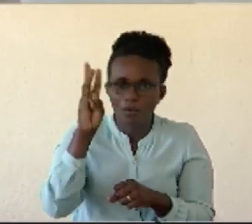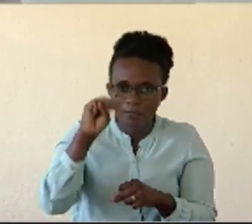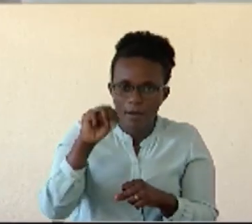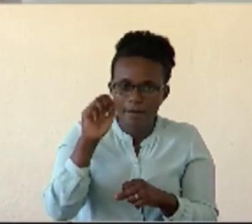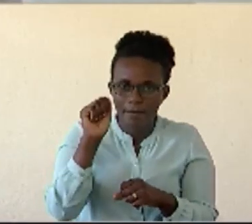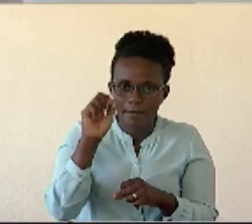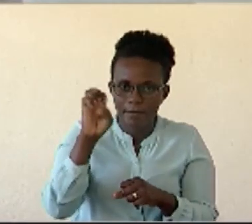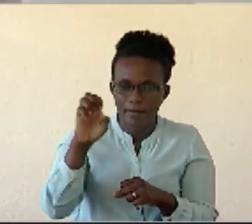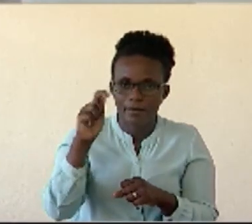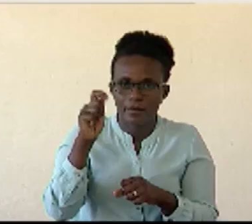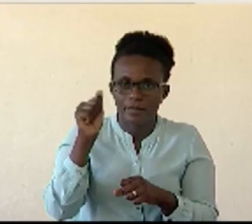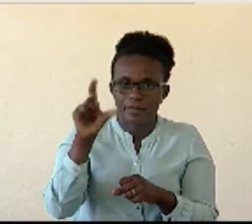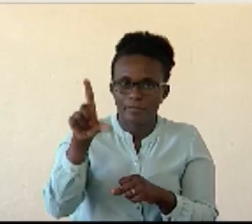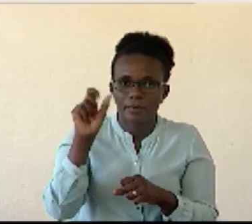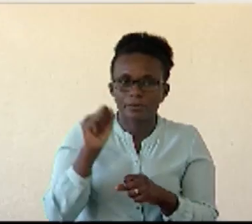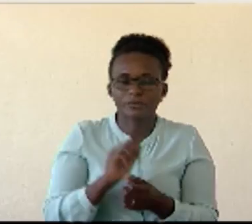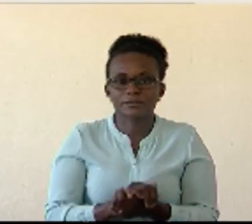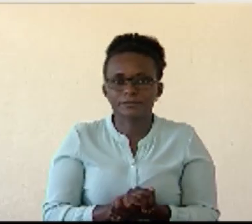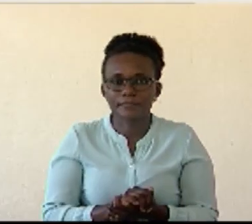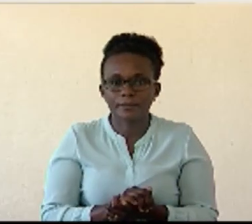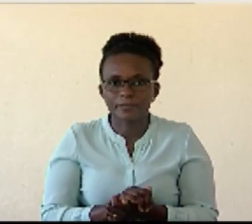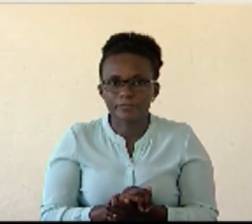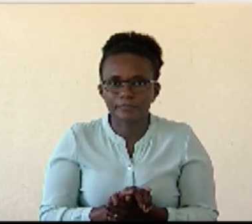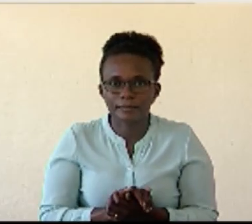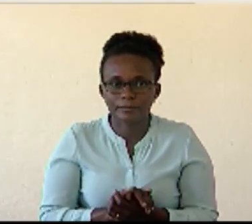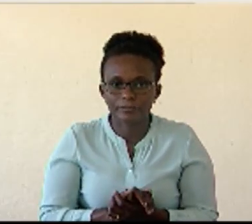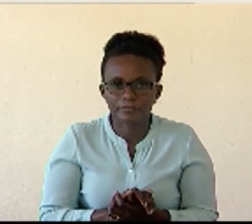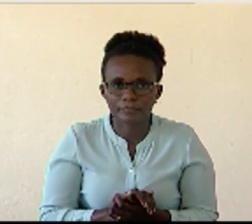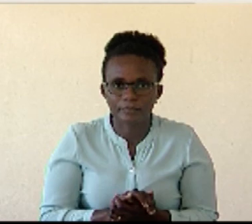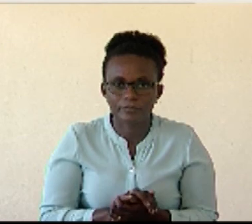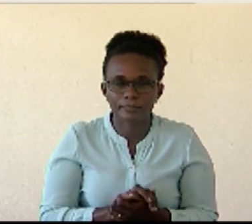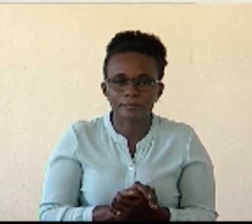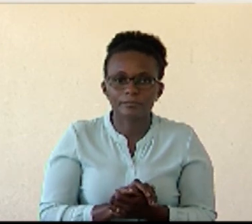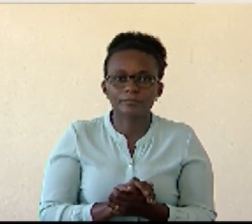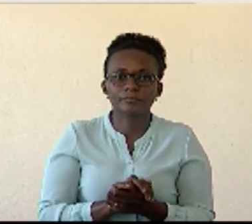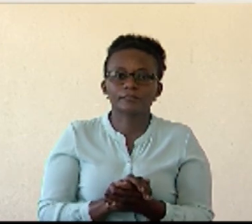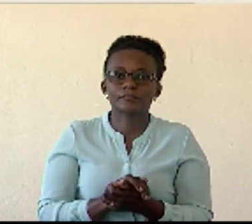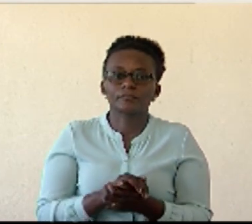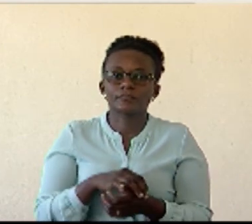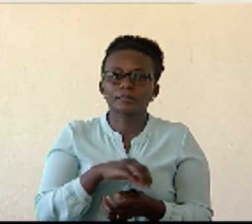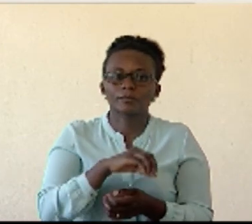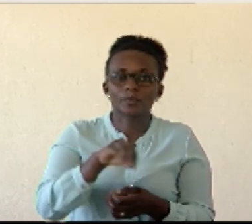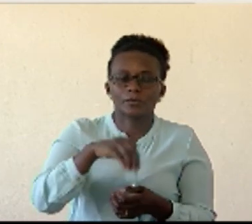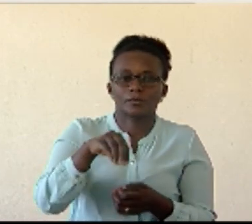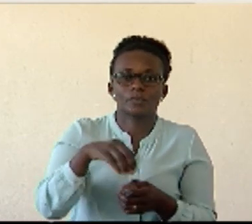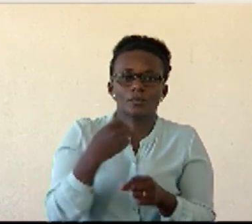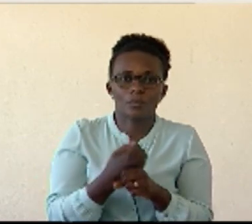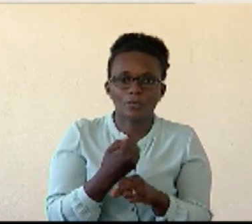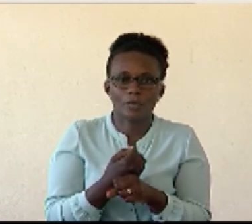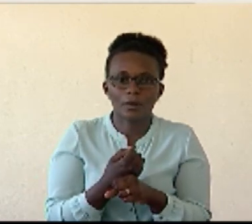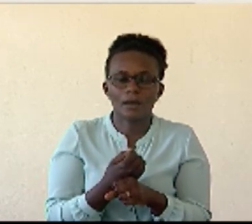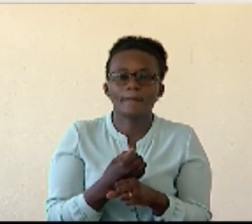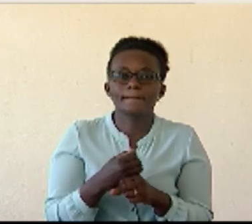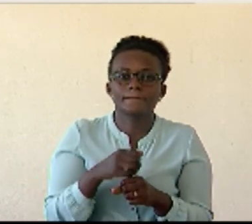sulfate using the graphite. So we used the graphite electrodes, and the procedure